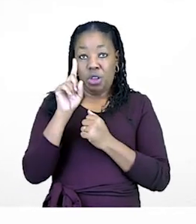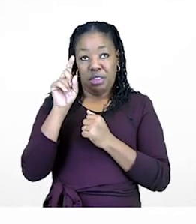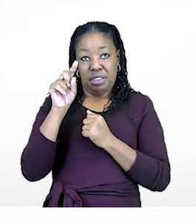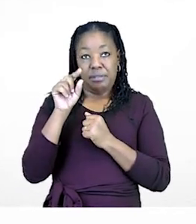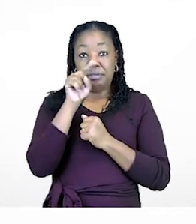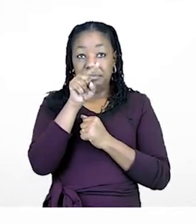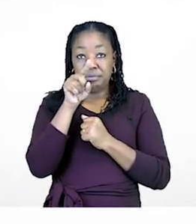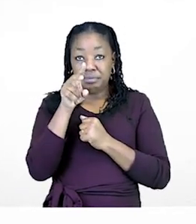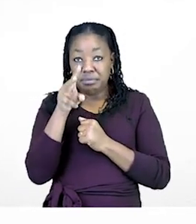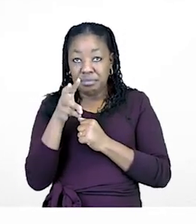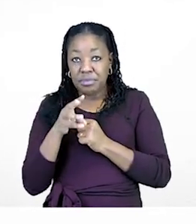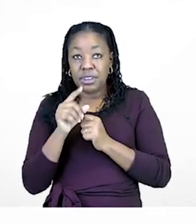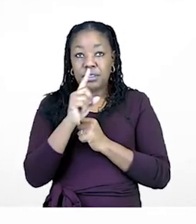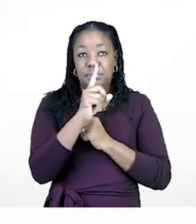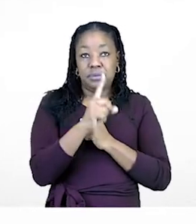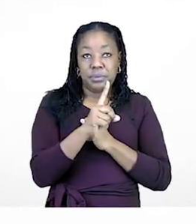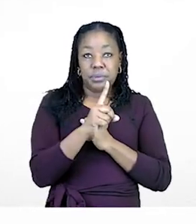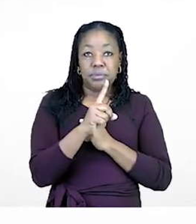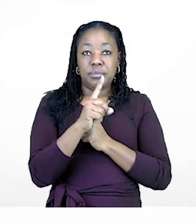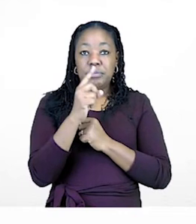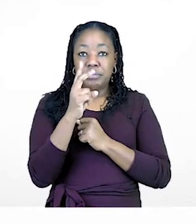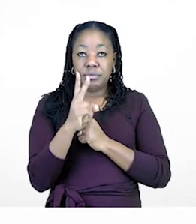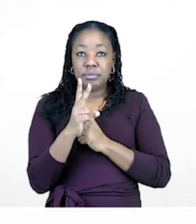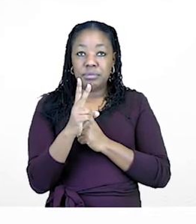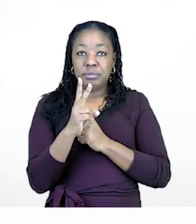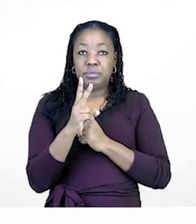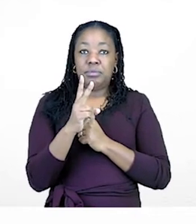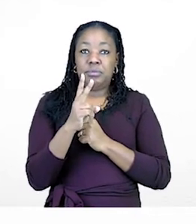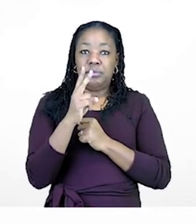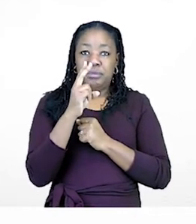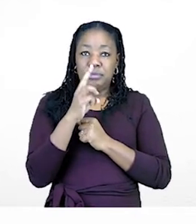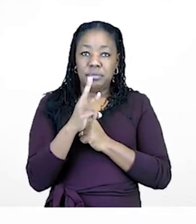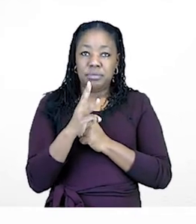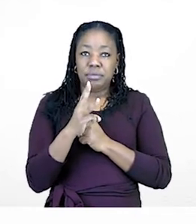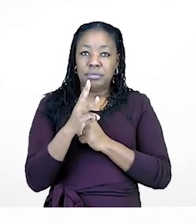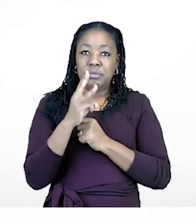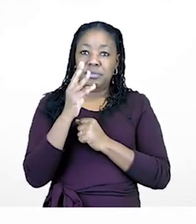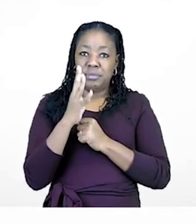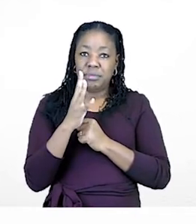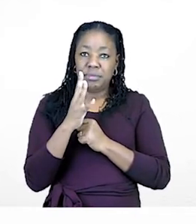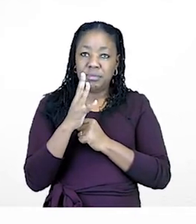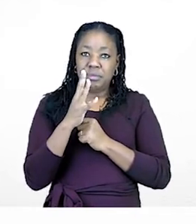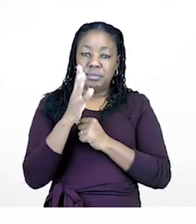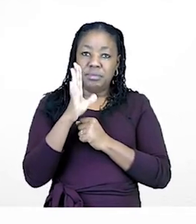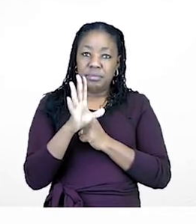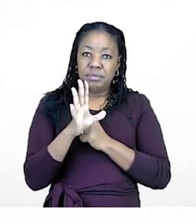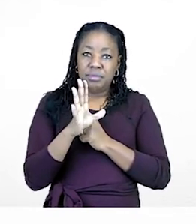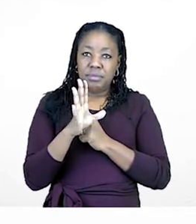together. 1, 2, 3, 4,